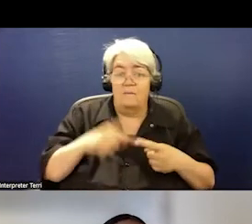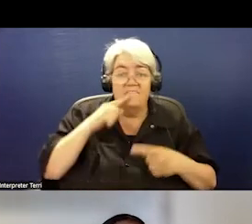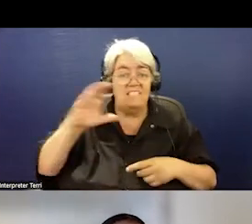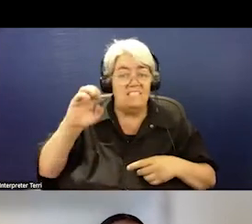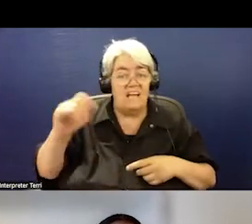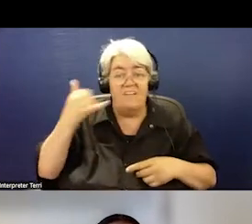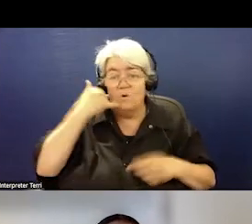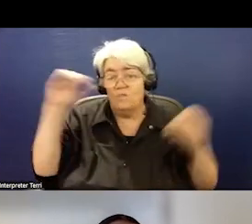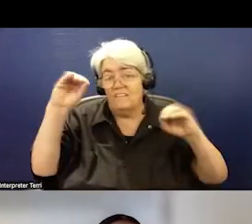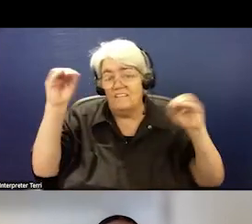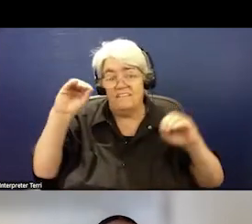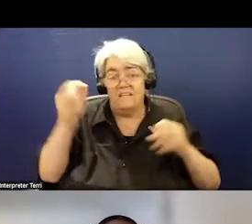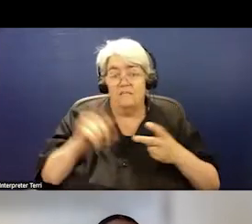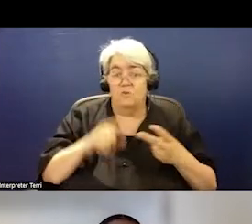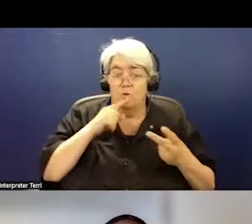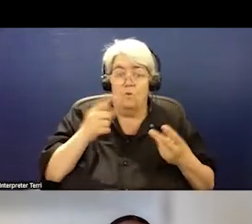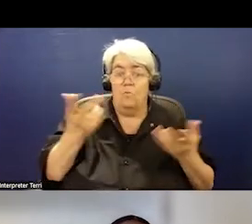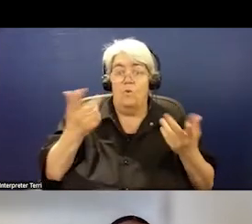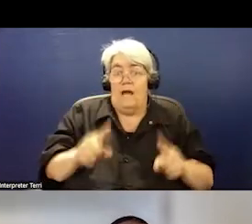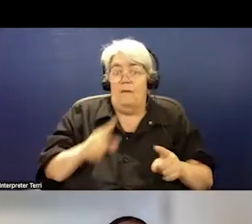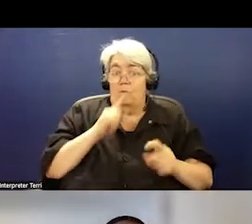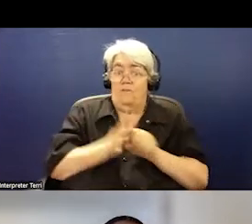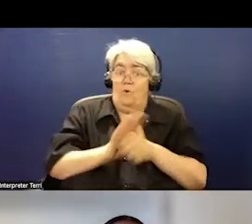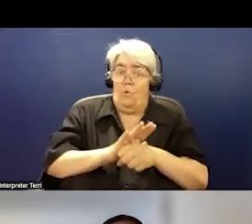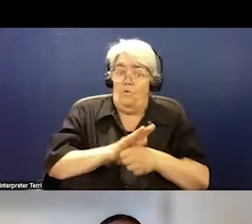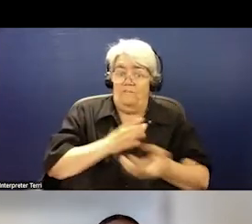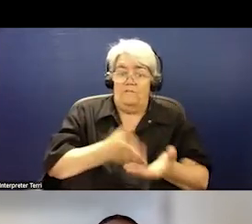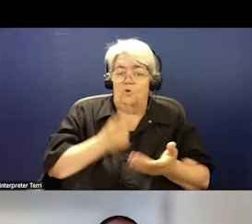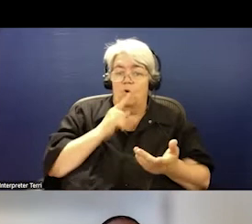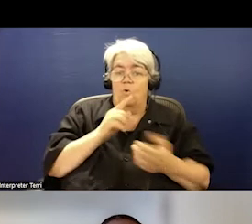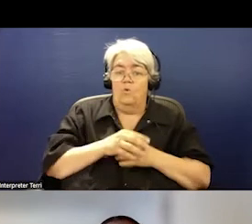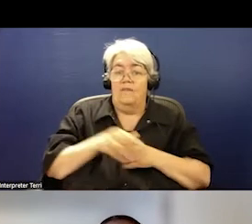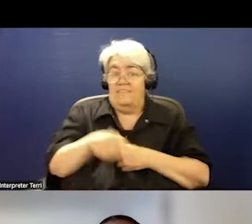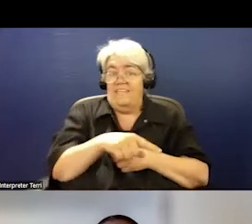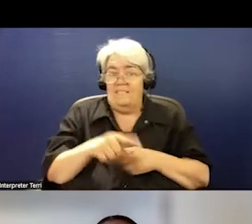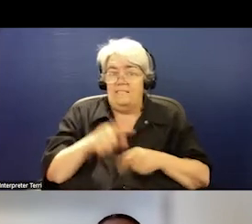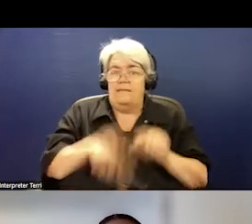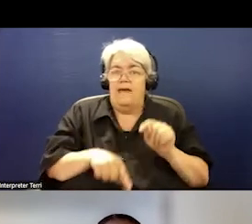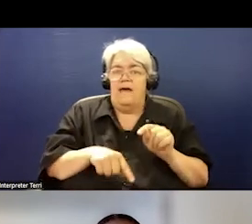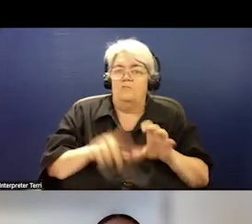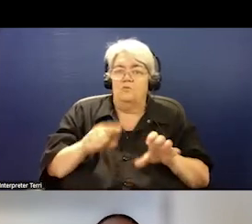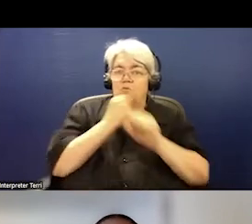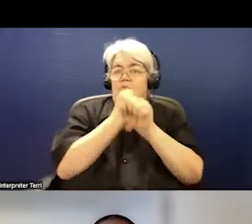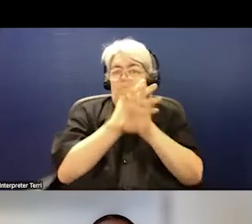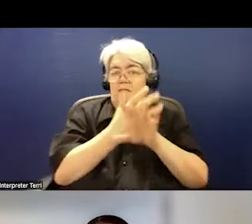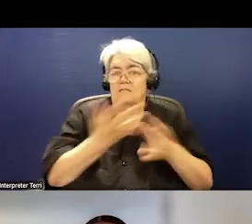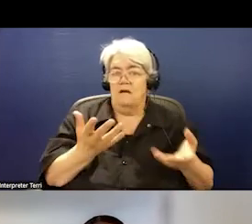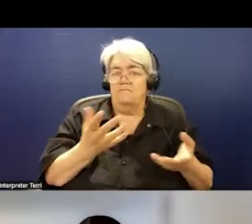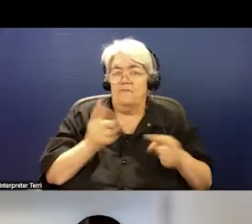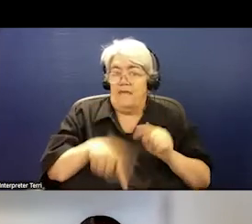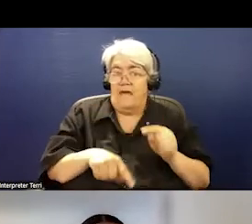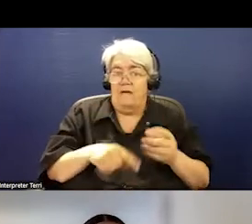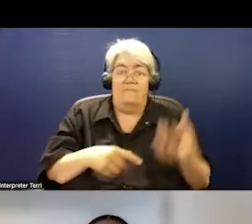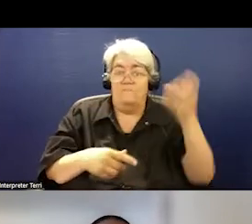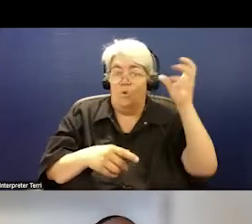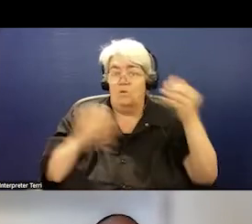know, a lot of these things. So what happened during COVID was that, you know, these clients couldn't do a telehealth or FaceTime call with